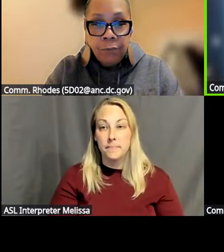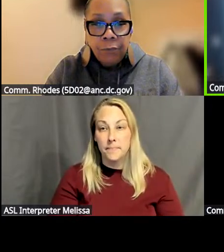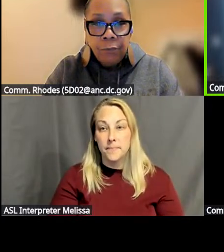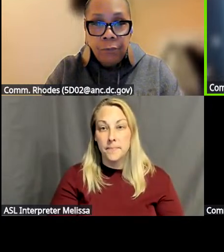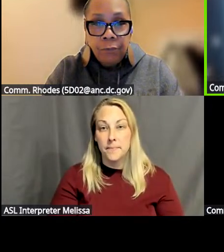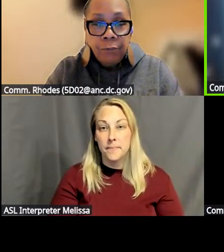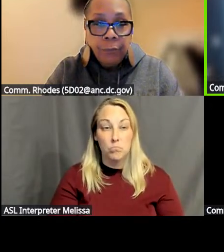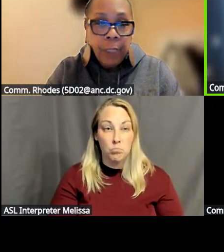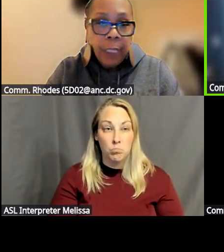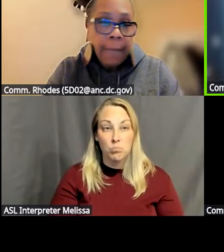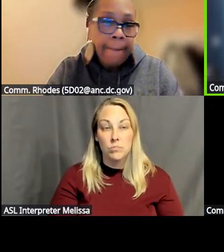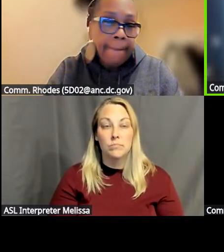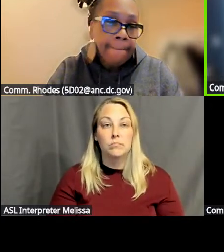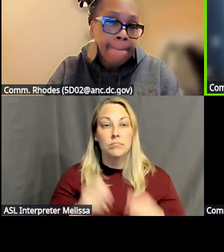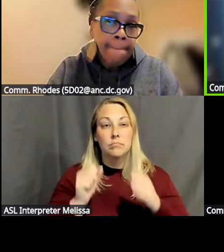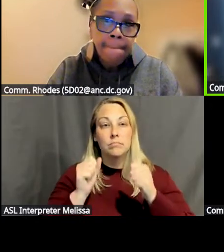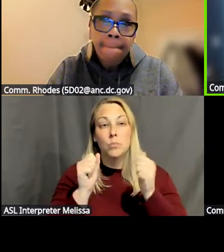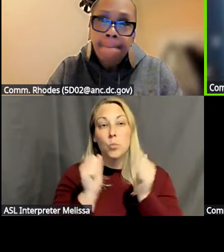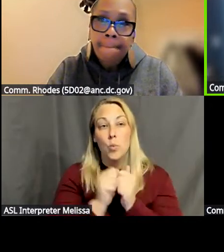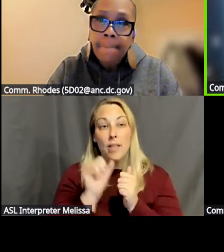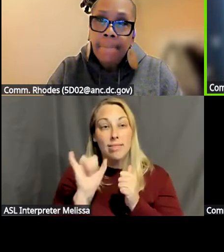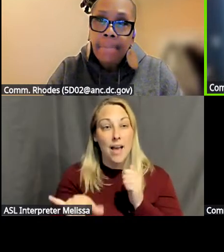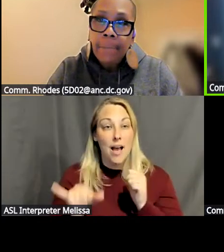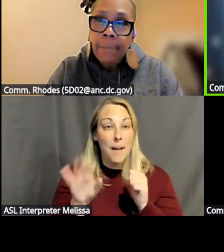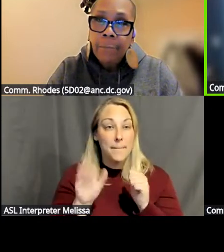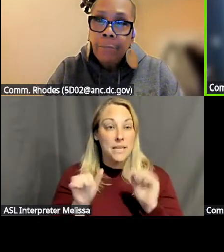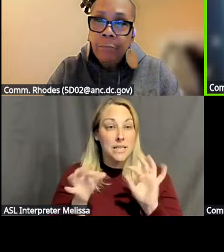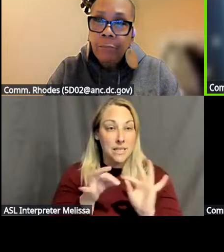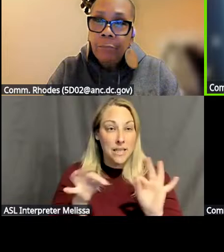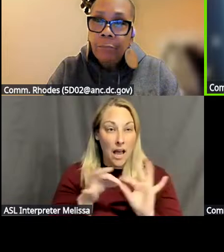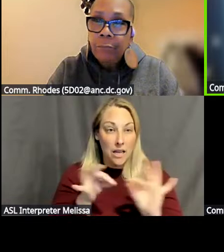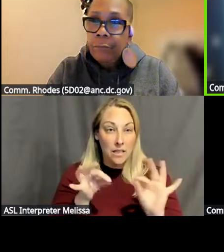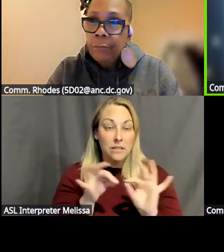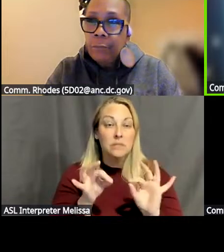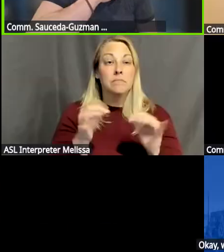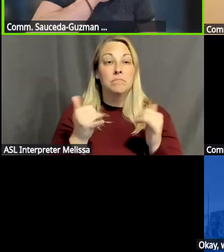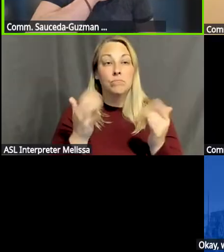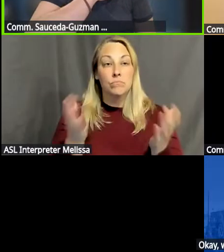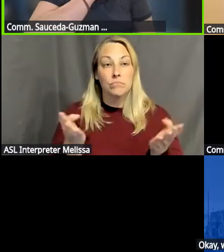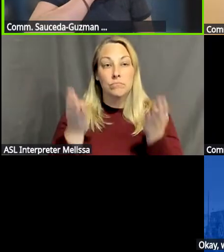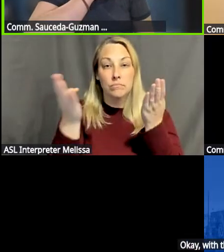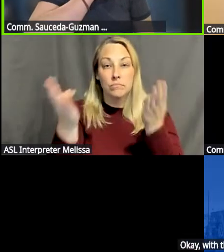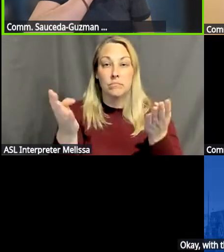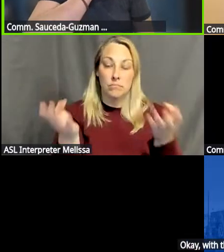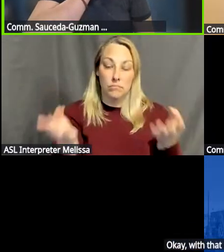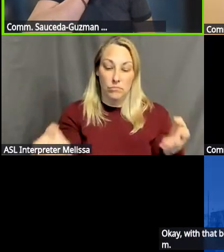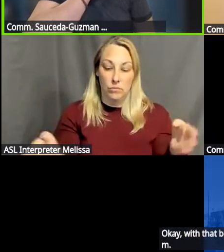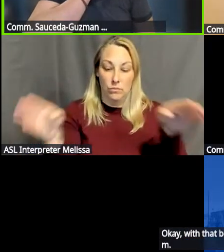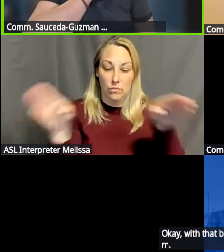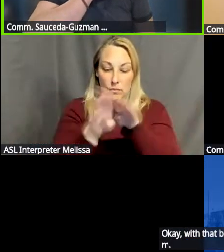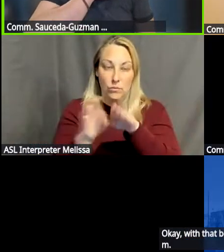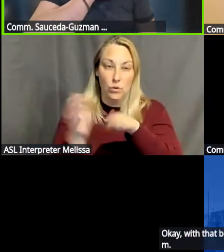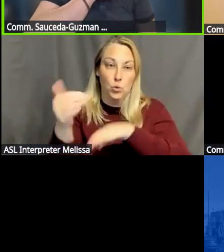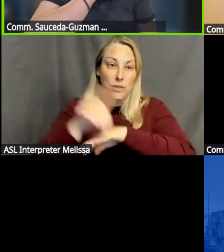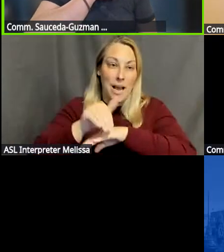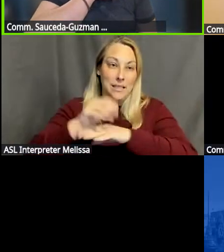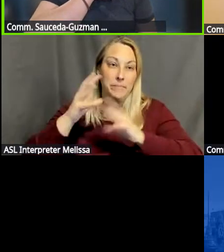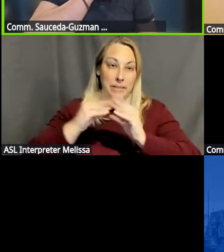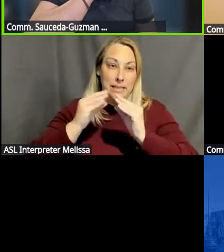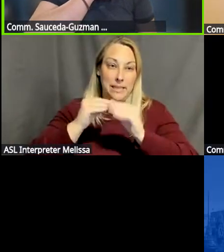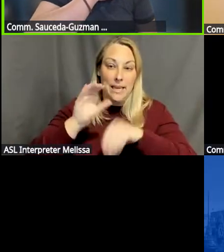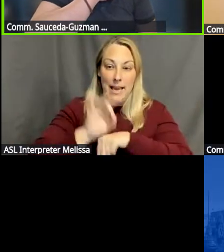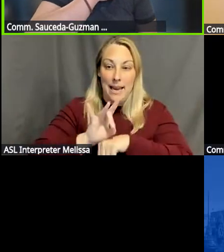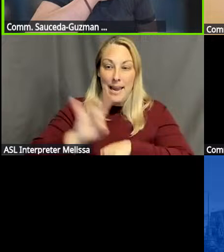Okay, with that being said, I move that we adjourn tonight's meeting at 8:50 p.m. Can I get a second on this